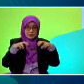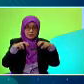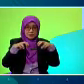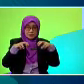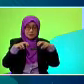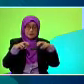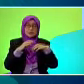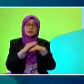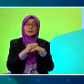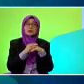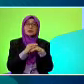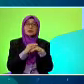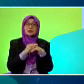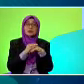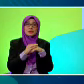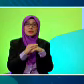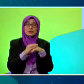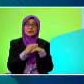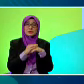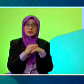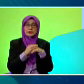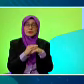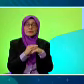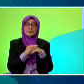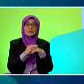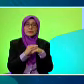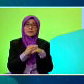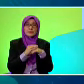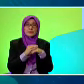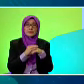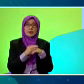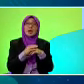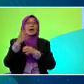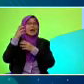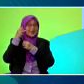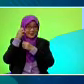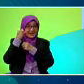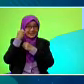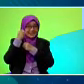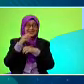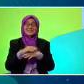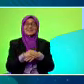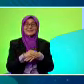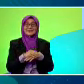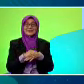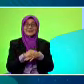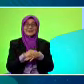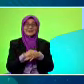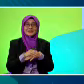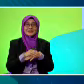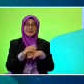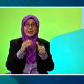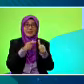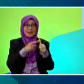organisms' growth. I used milk as my subject. I placed the milk in 3 different temperatures. The first one, A,